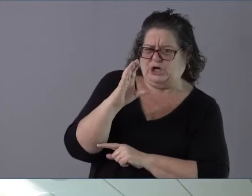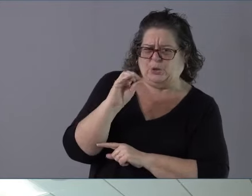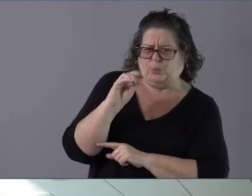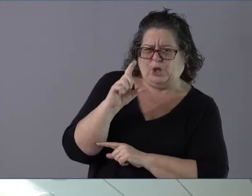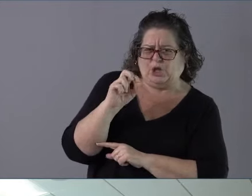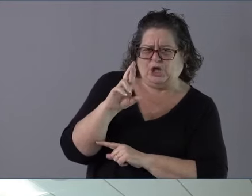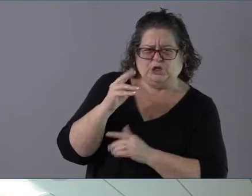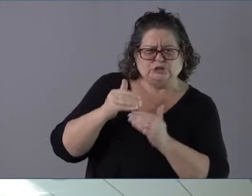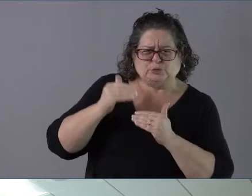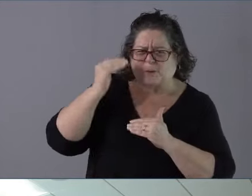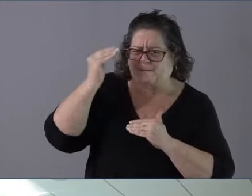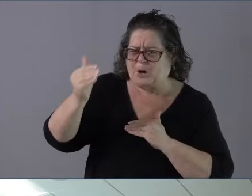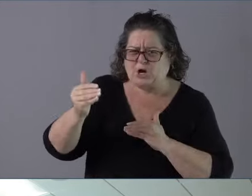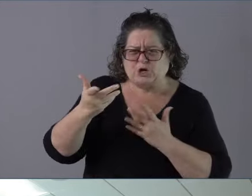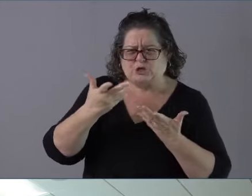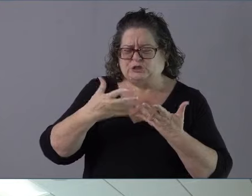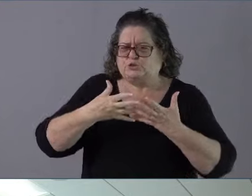twice.